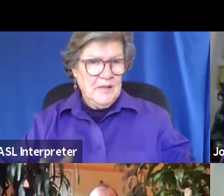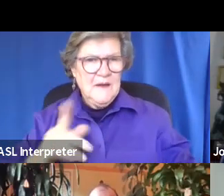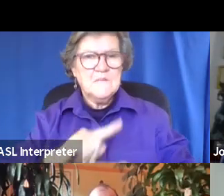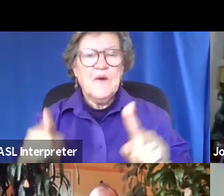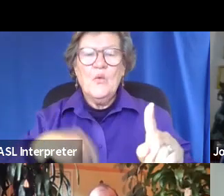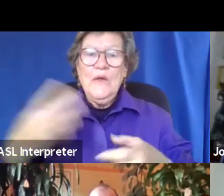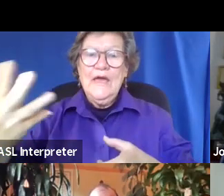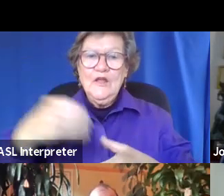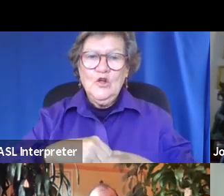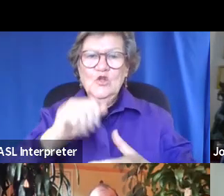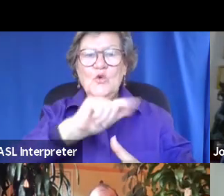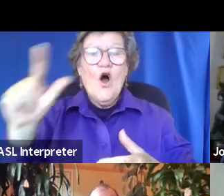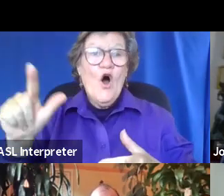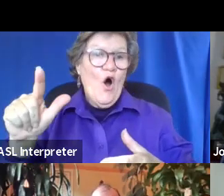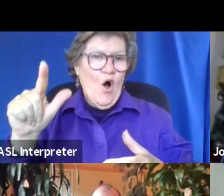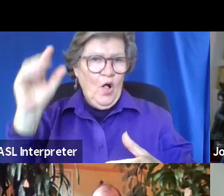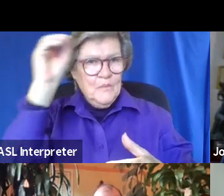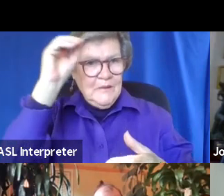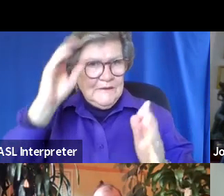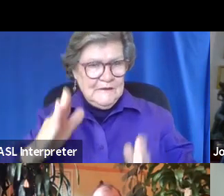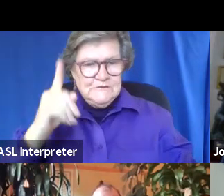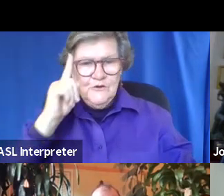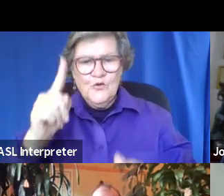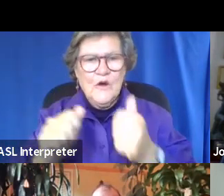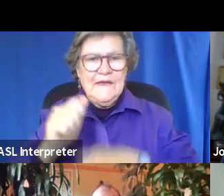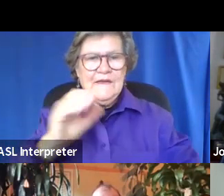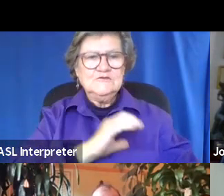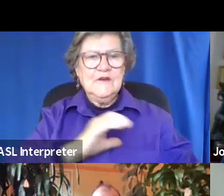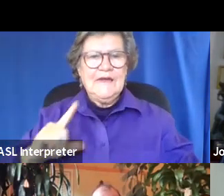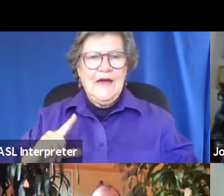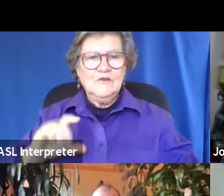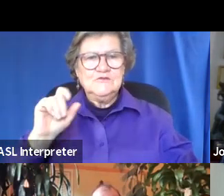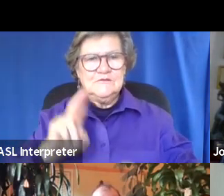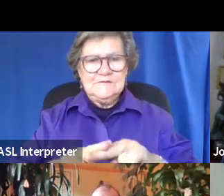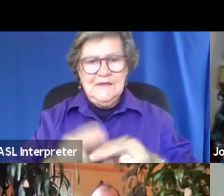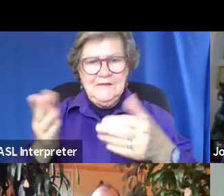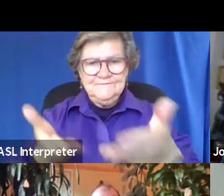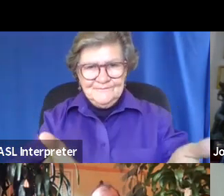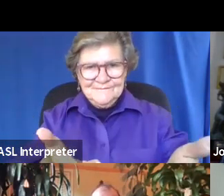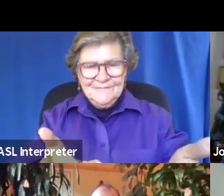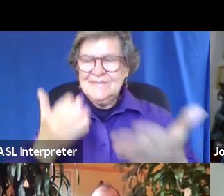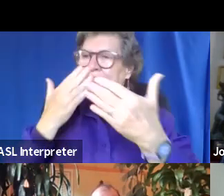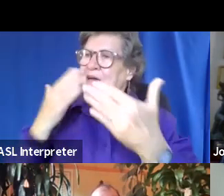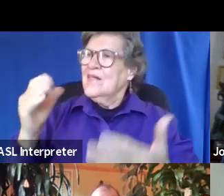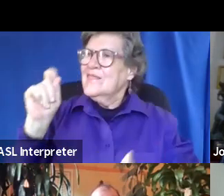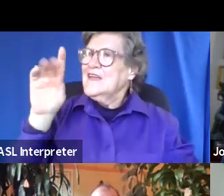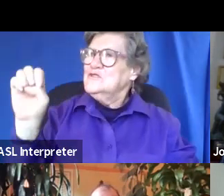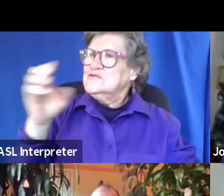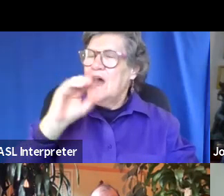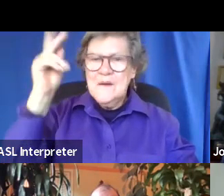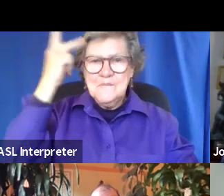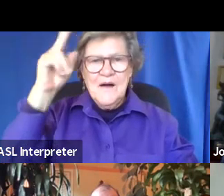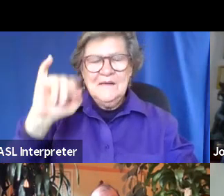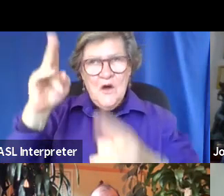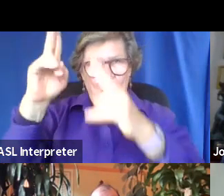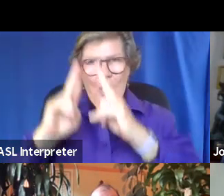include all voices for each council seat. So Felicia. Thank you so much, Sky and Politics NY. It's an honor to